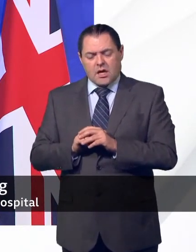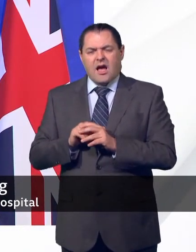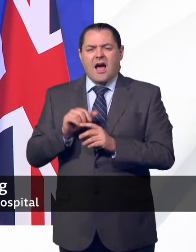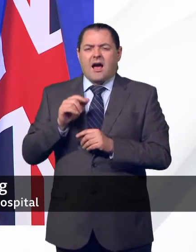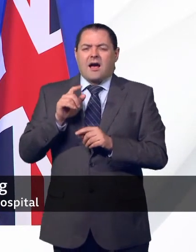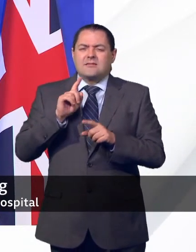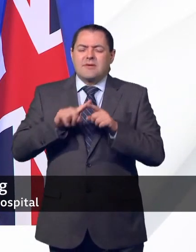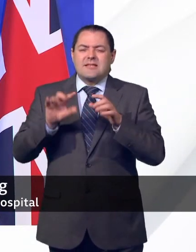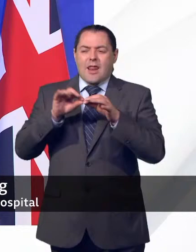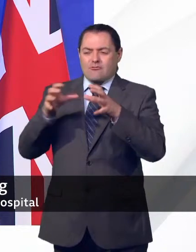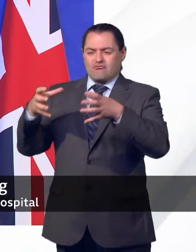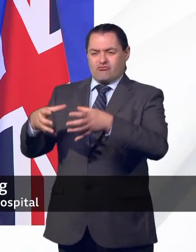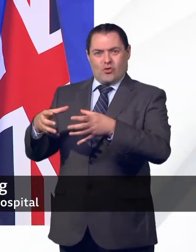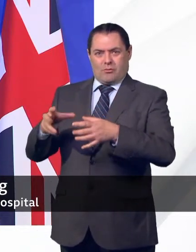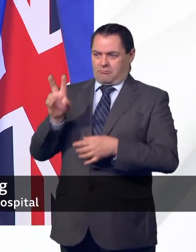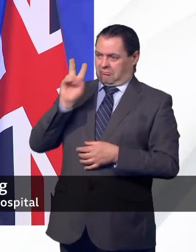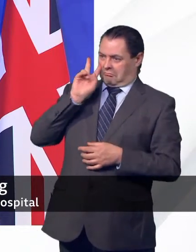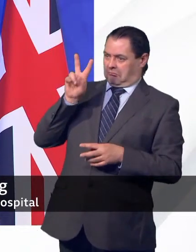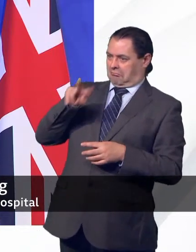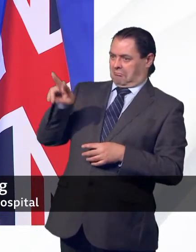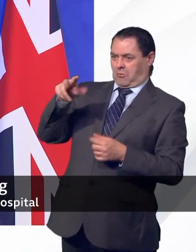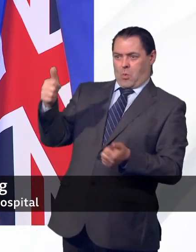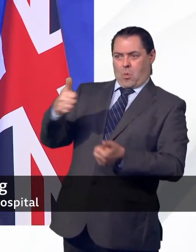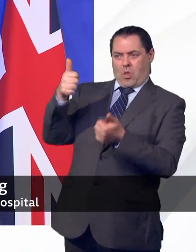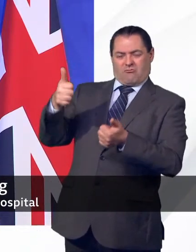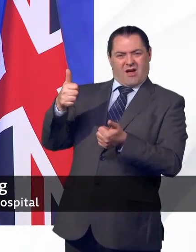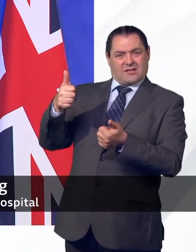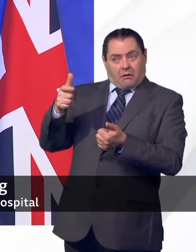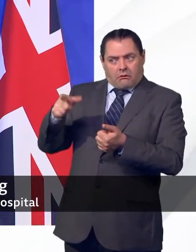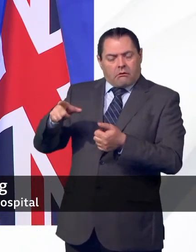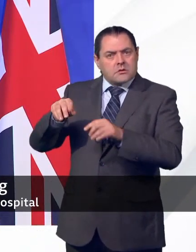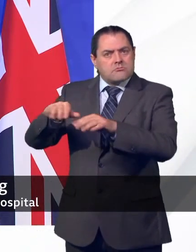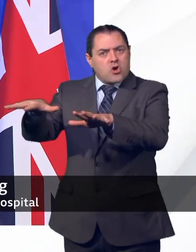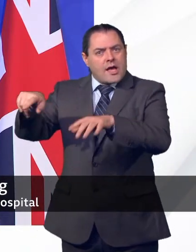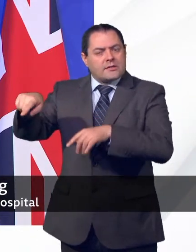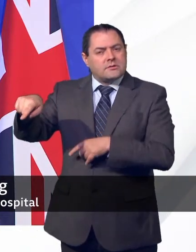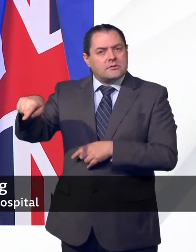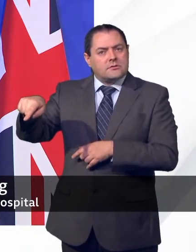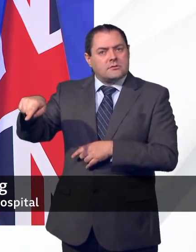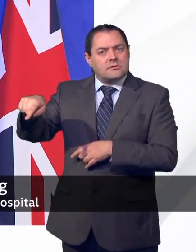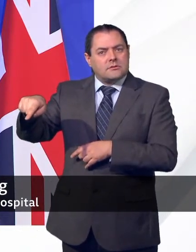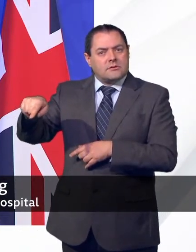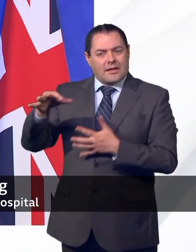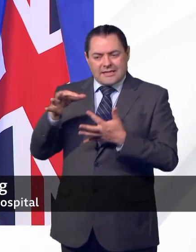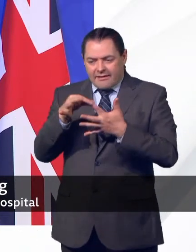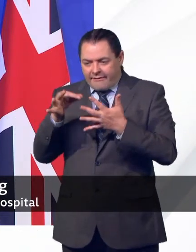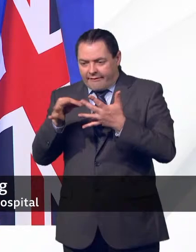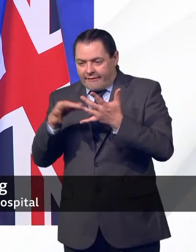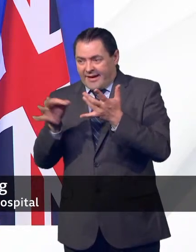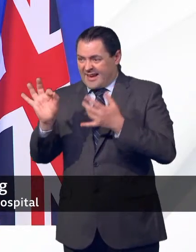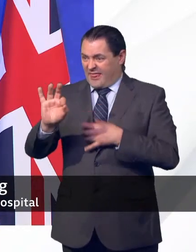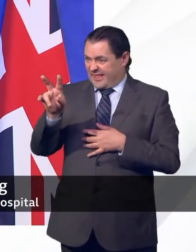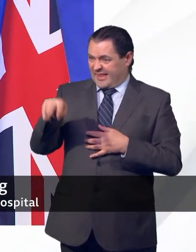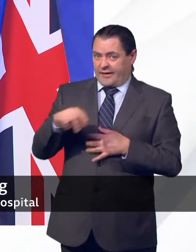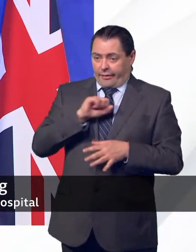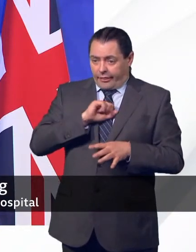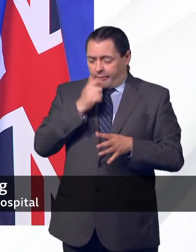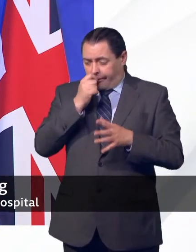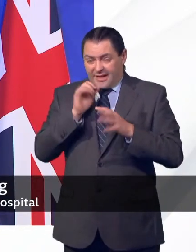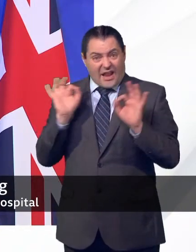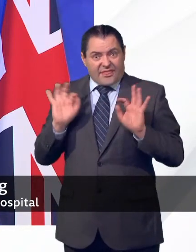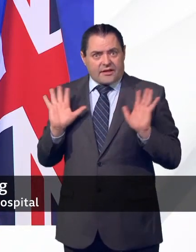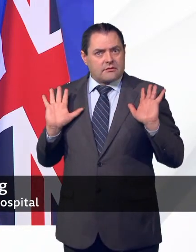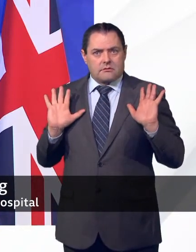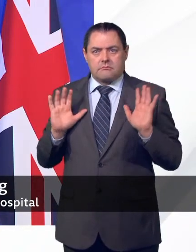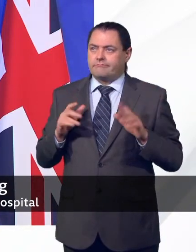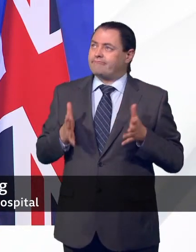asymptomatic transmission of the virus, the fact it passes on to people who don't have any symptoms. We have